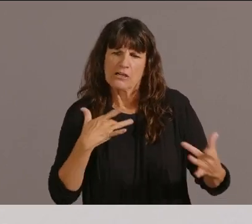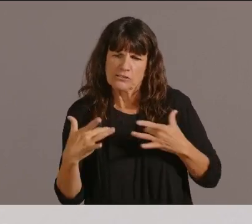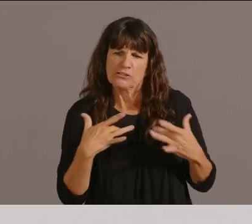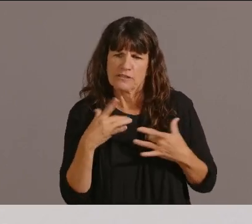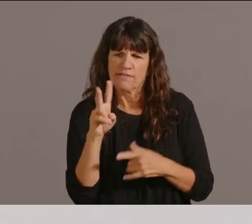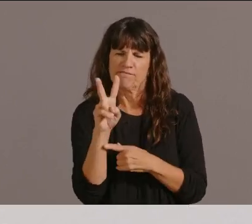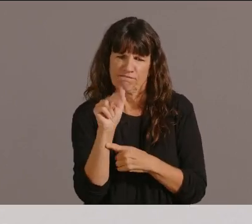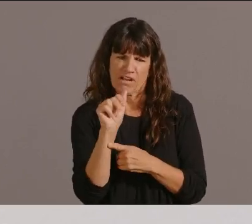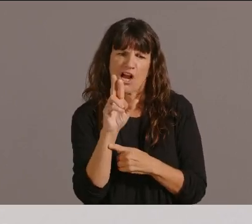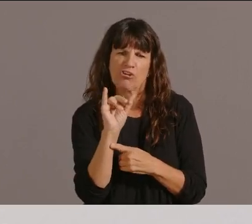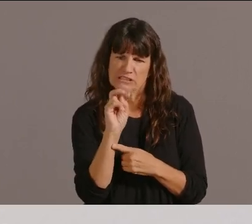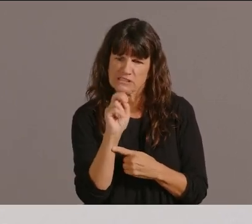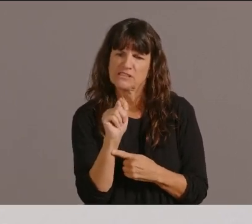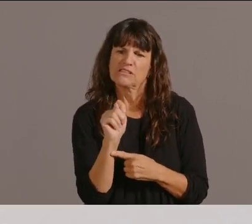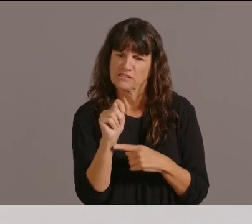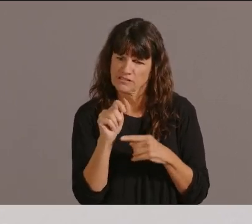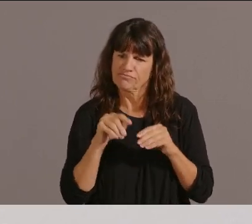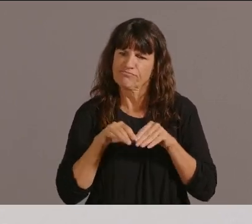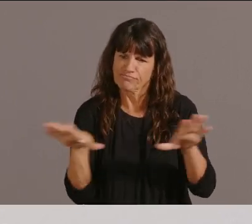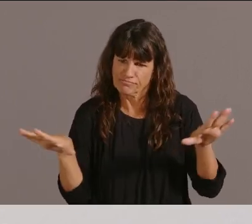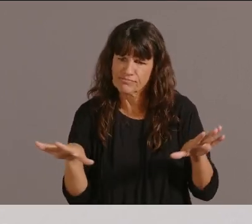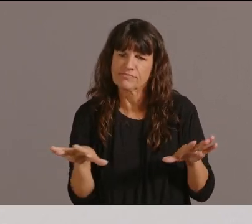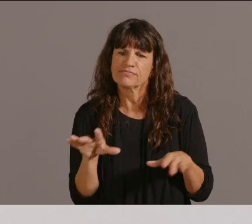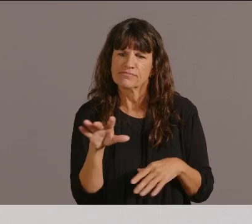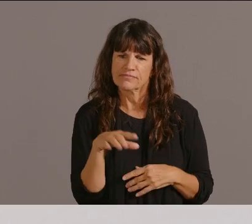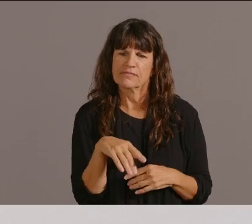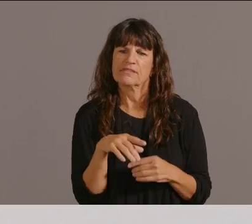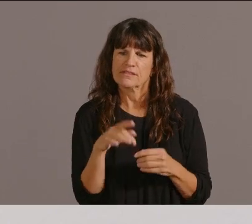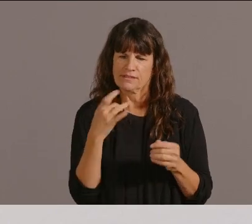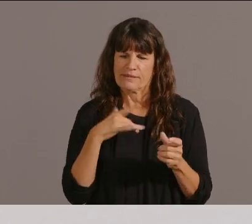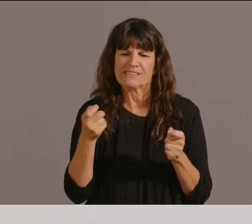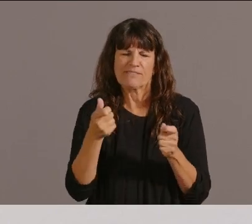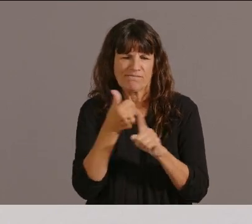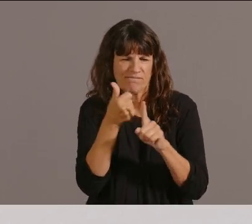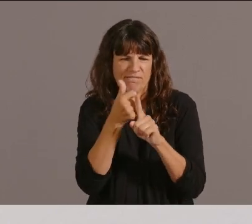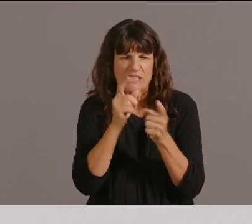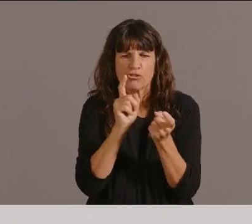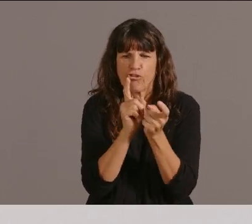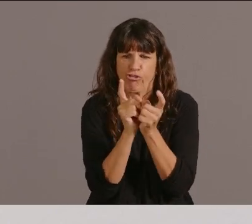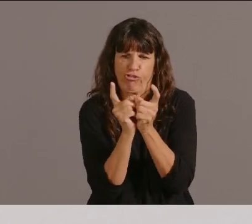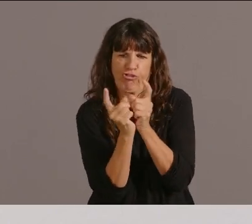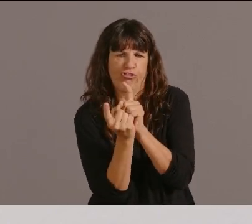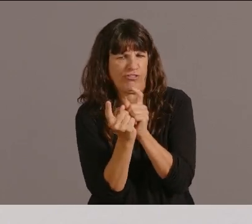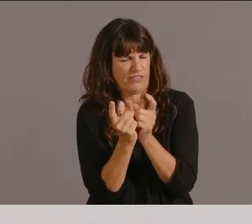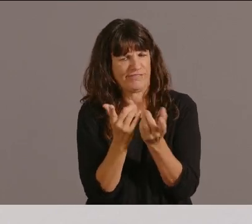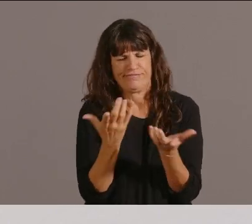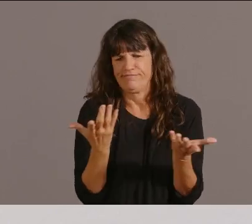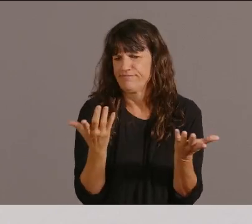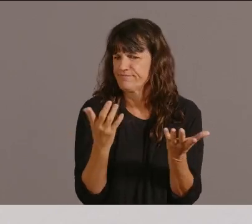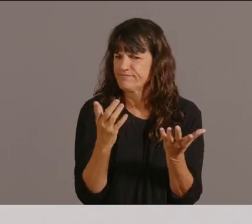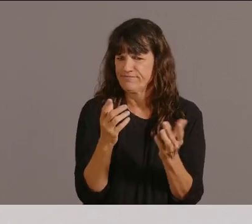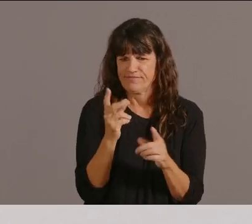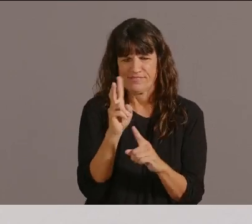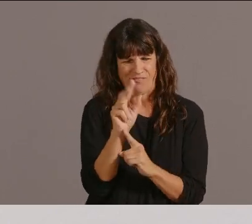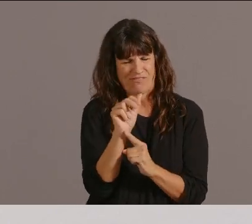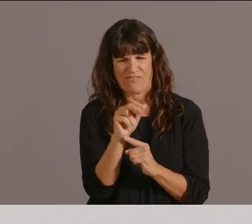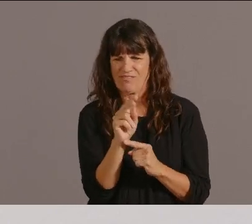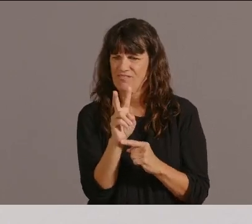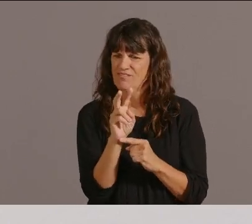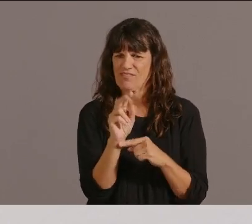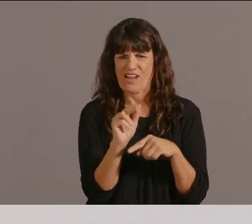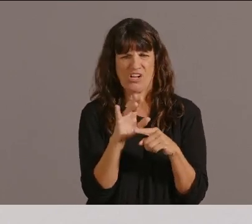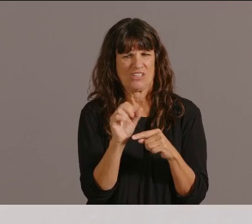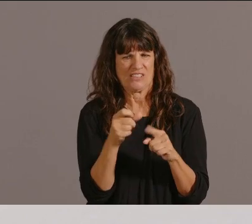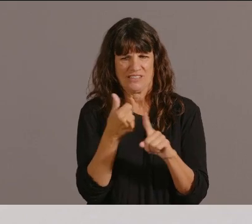viruses mutate, and they mutate to escape our immune system. They're trying to survive as well. So it is